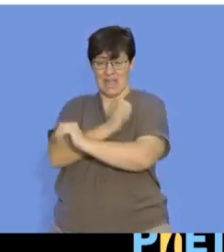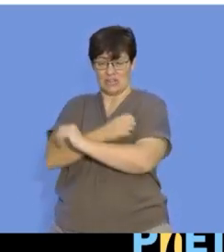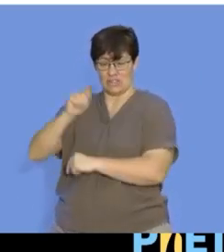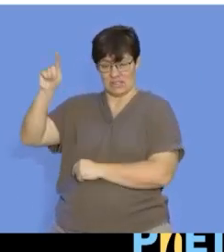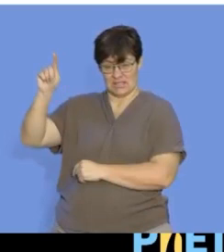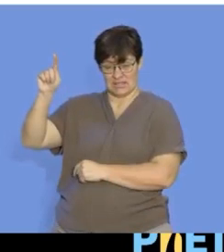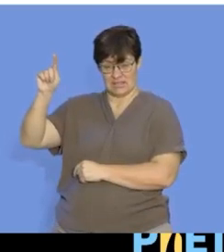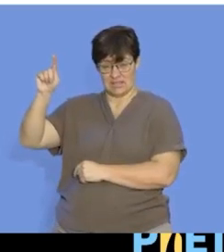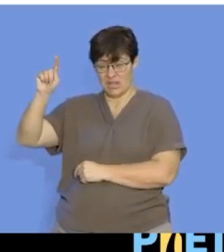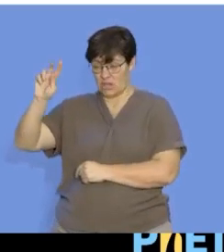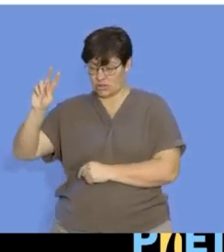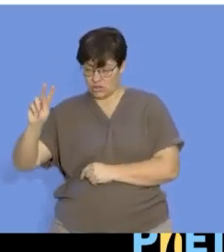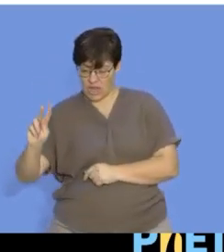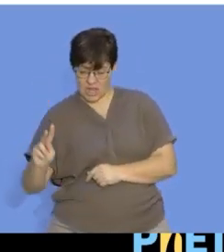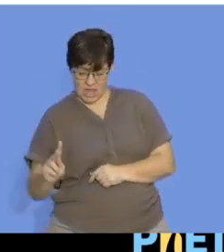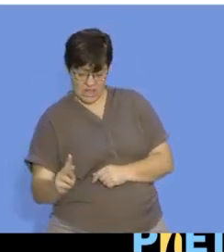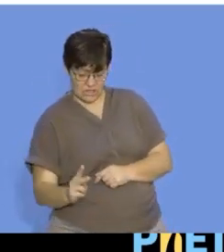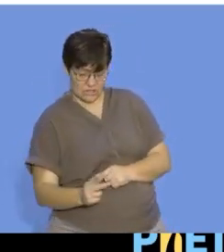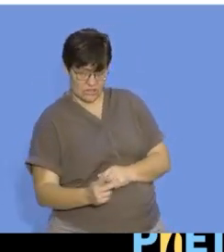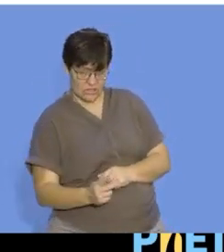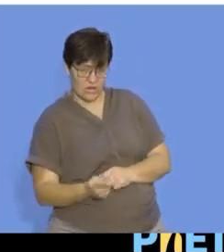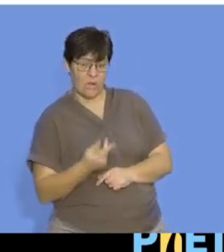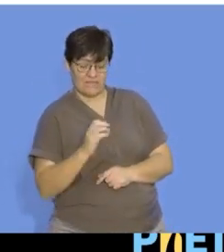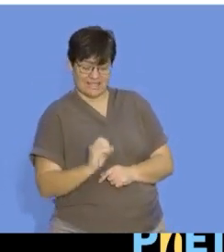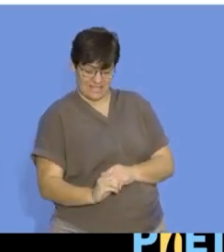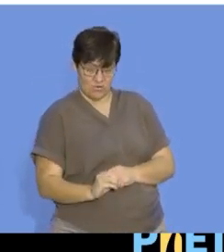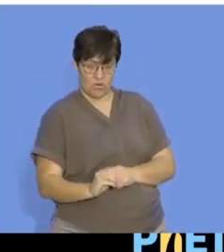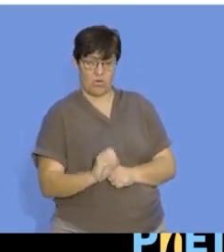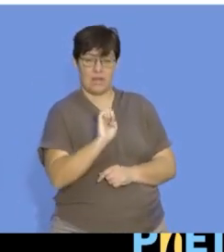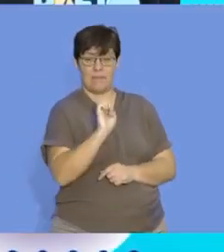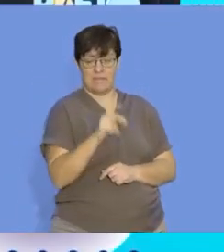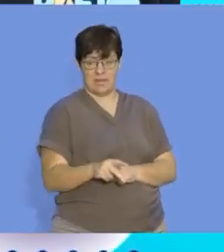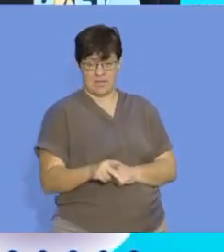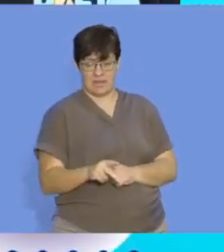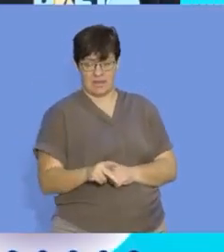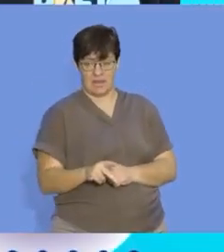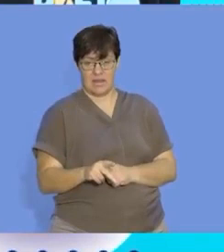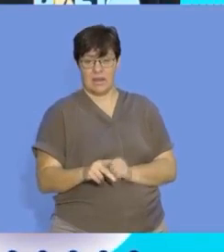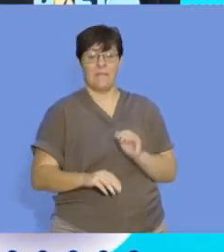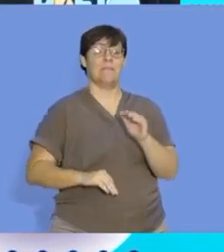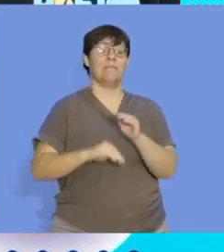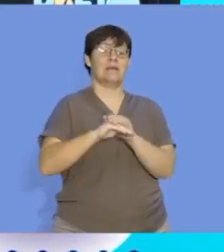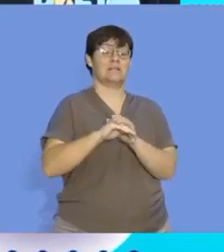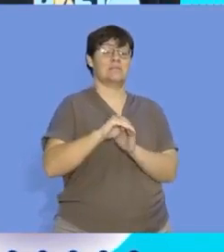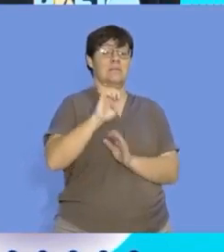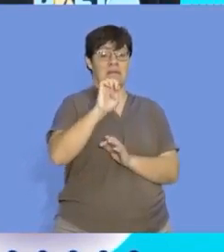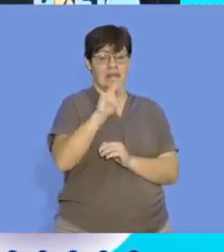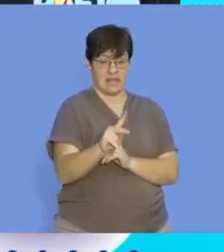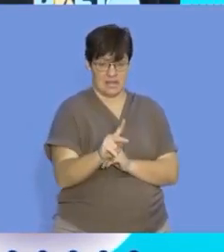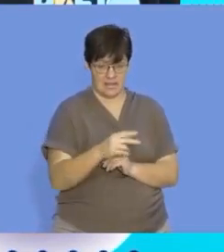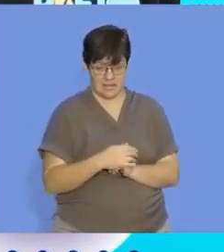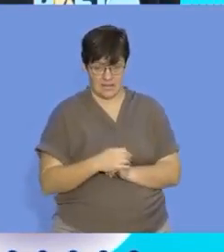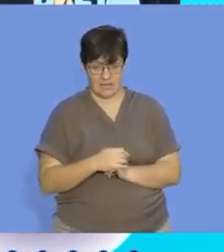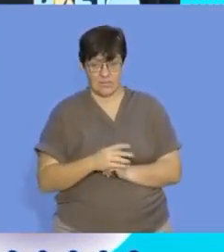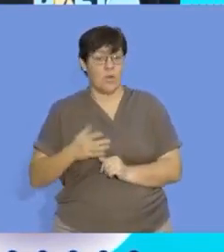It changes, and now we get 0 potential, maximum kinetic. But what did I want you to